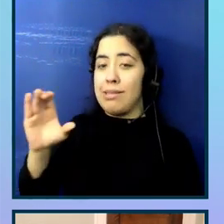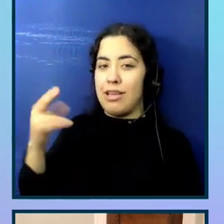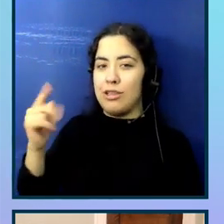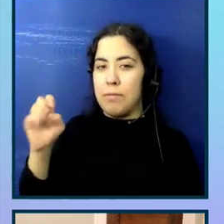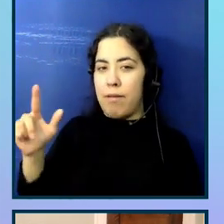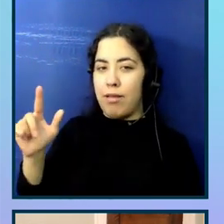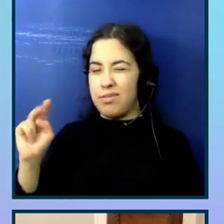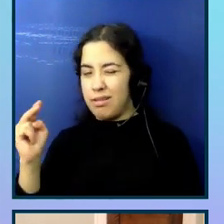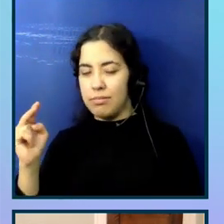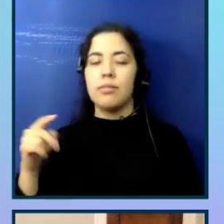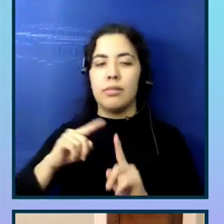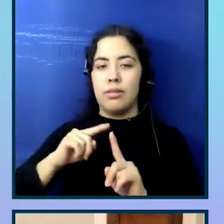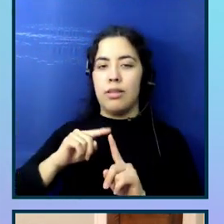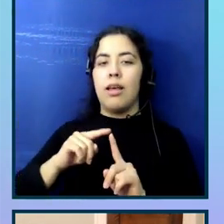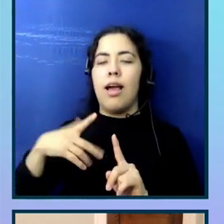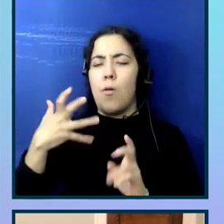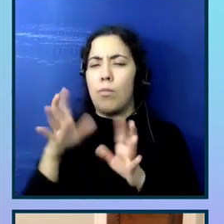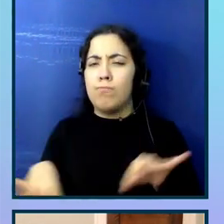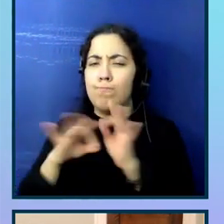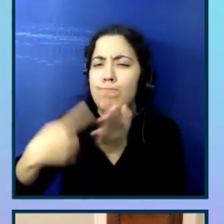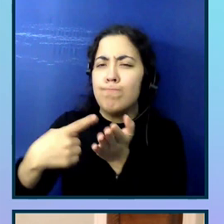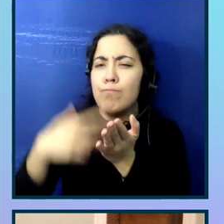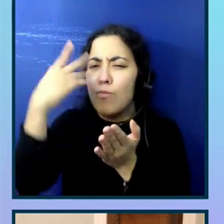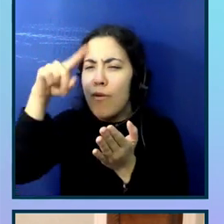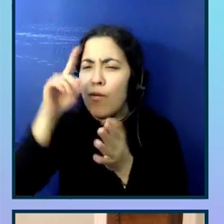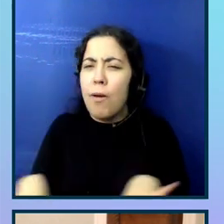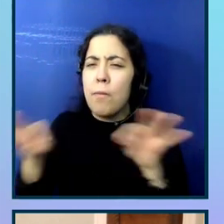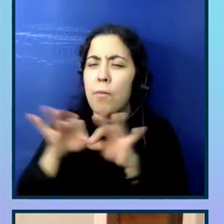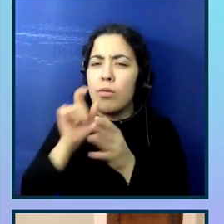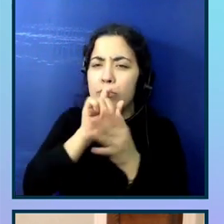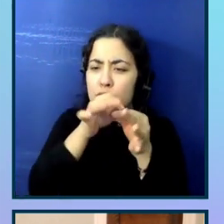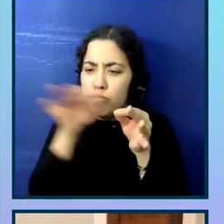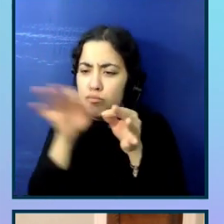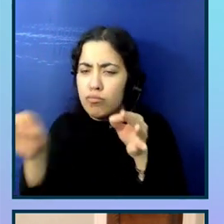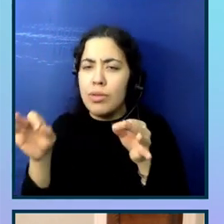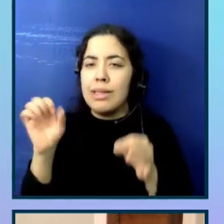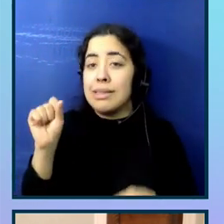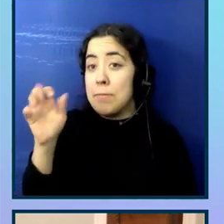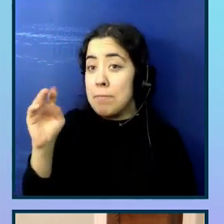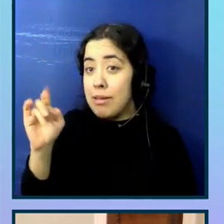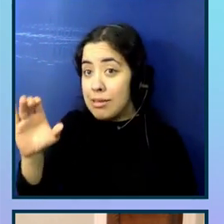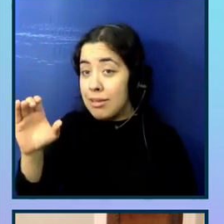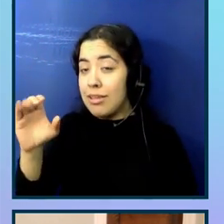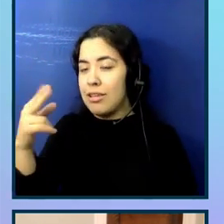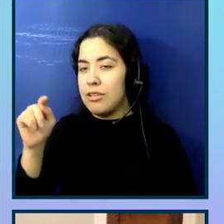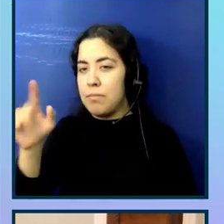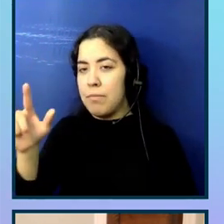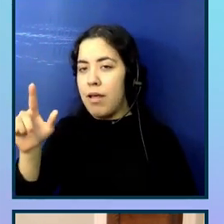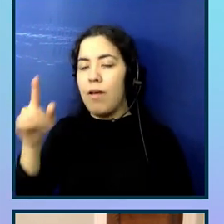More importantly, I want to talk about why it's so important to write semantic HTML in order to create accessible